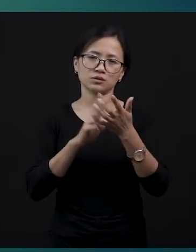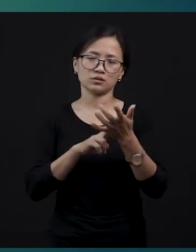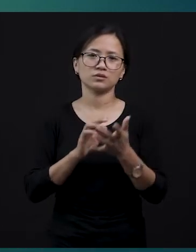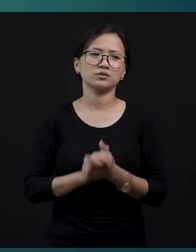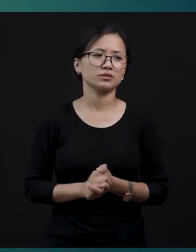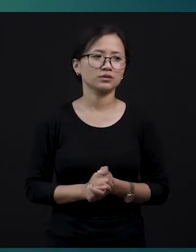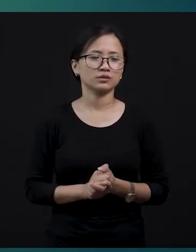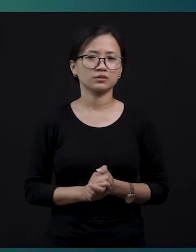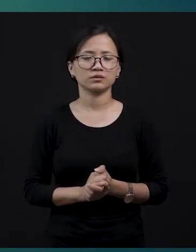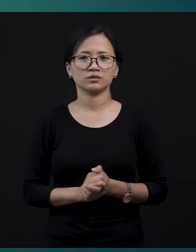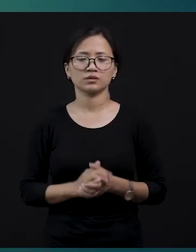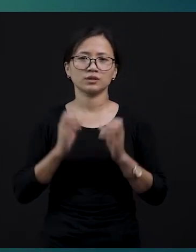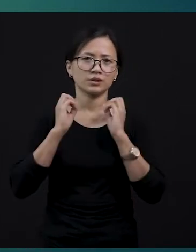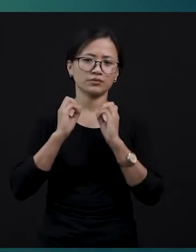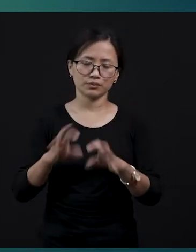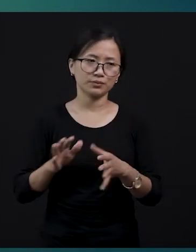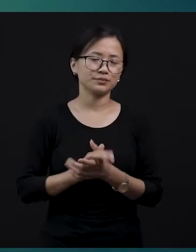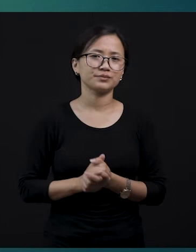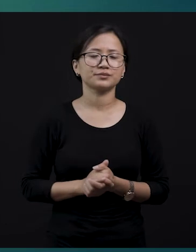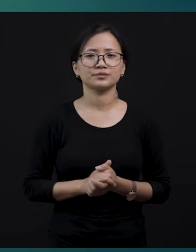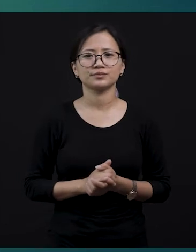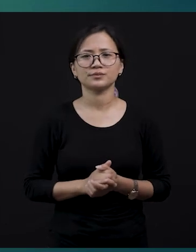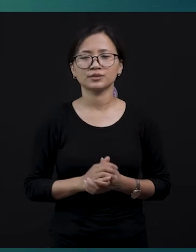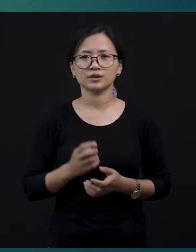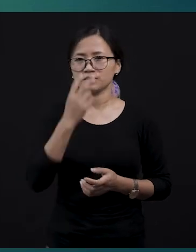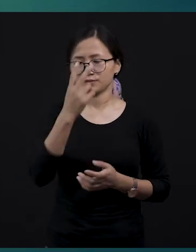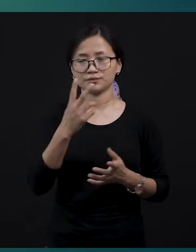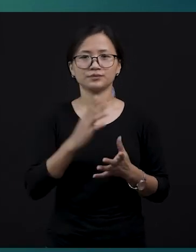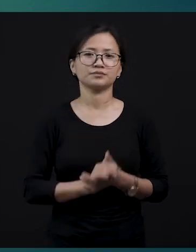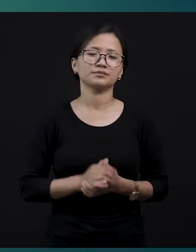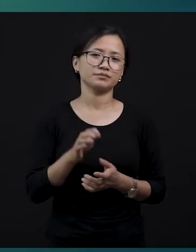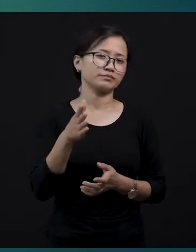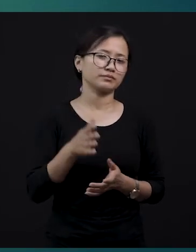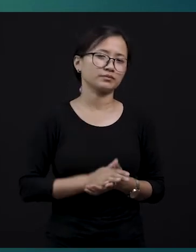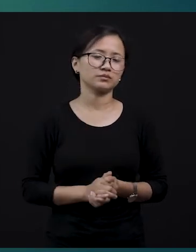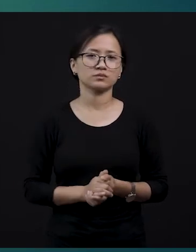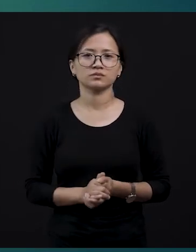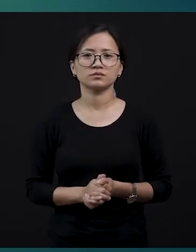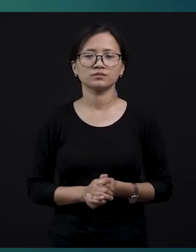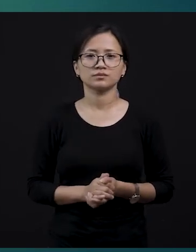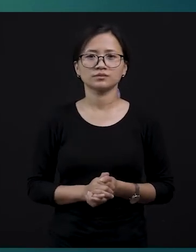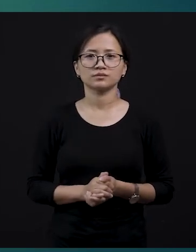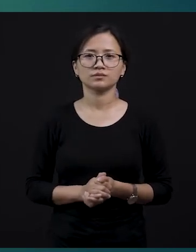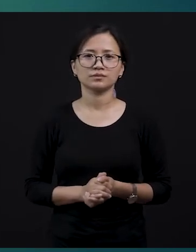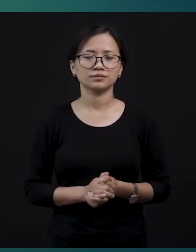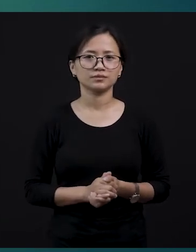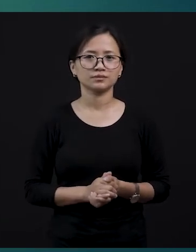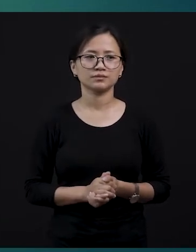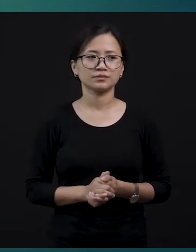snake, the rattlesnake, has a very bad reputation. It's evil looking. That means not good to look at. Of course, no